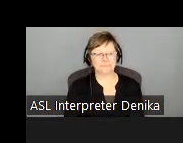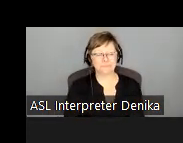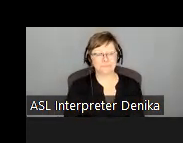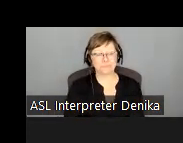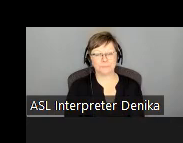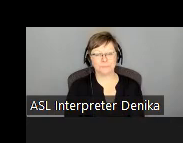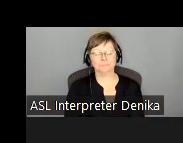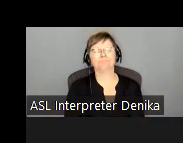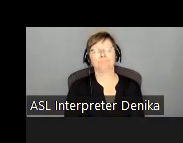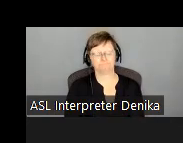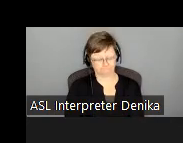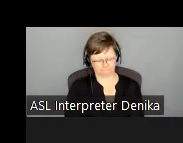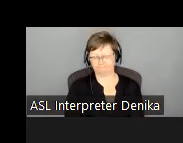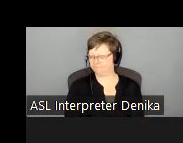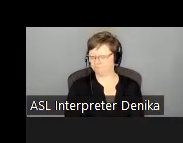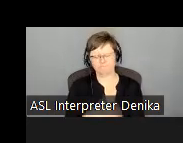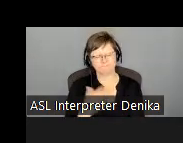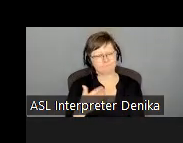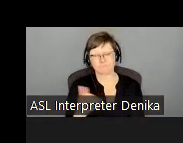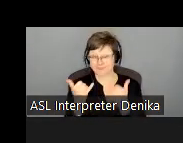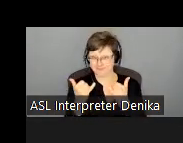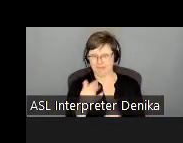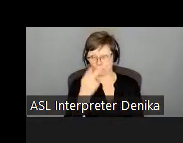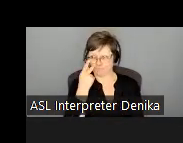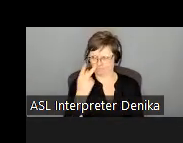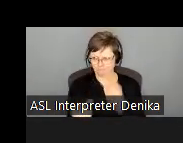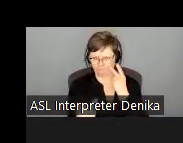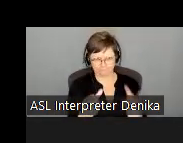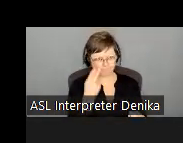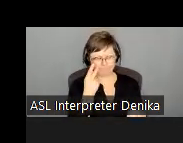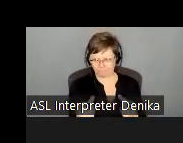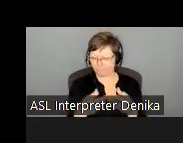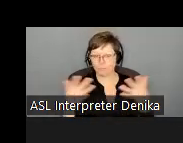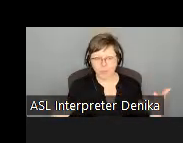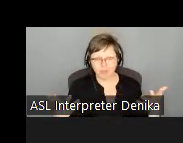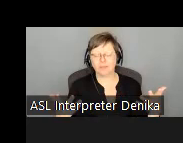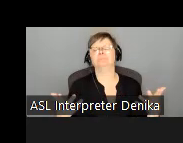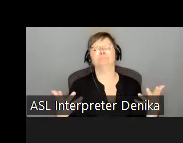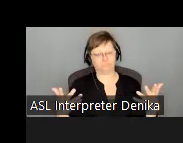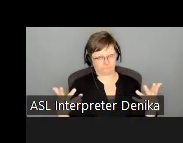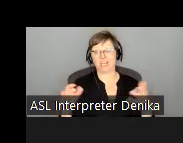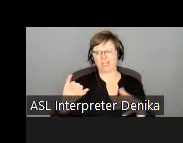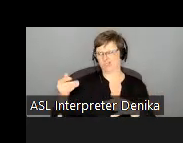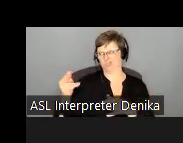a big one that you will hear in the media right now, and I know John just did a campaign on this. I think you mentioned it